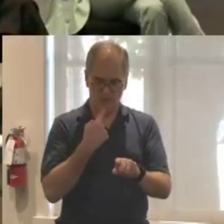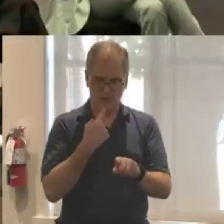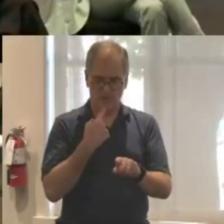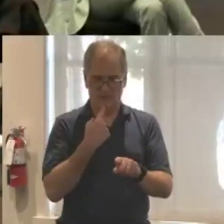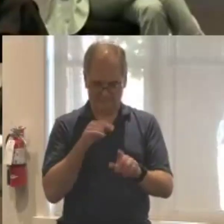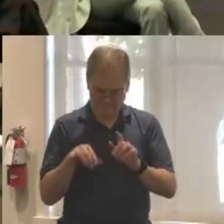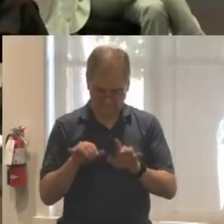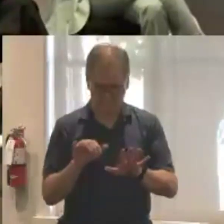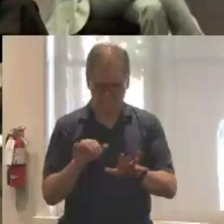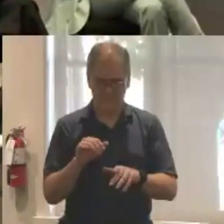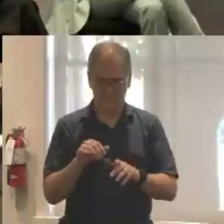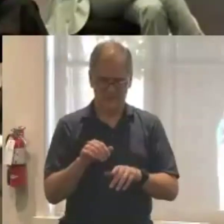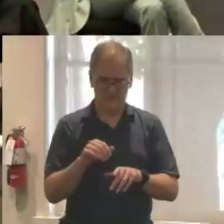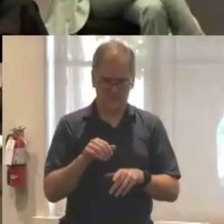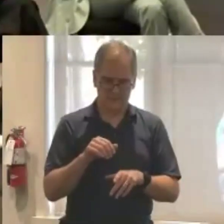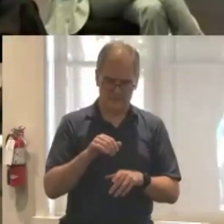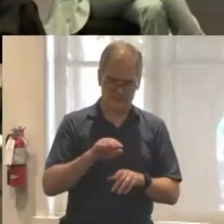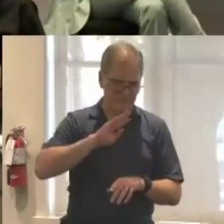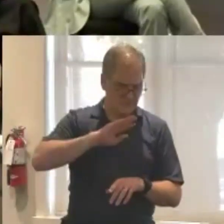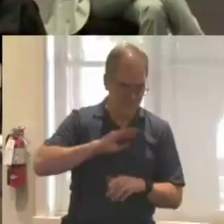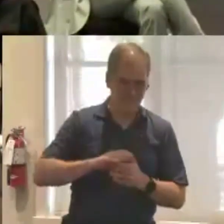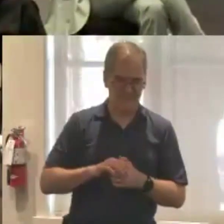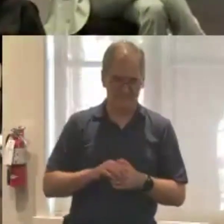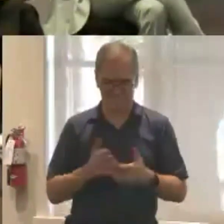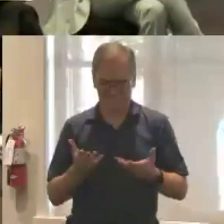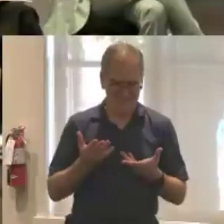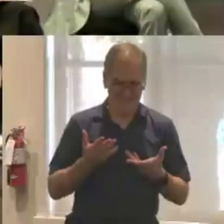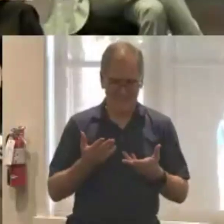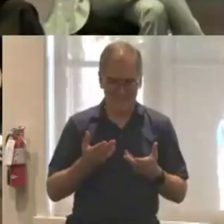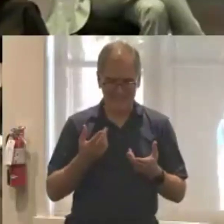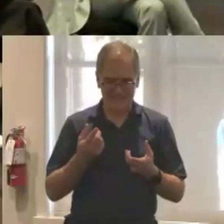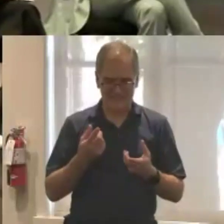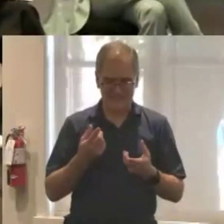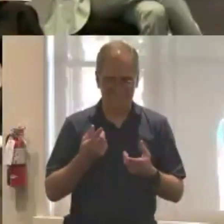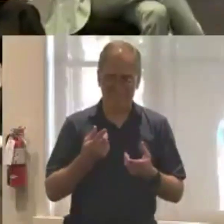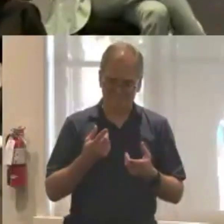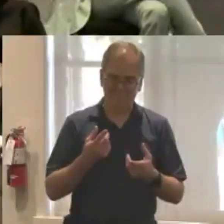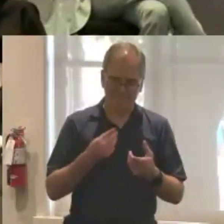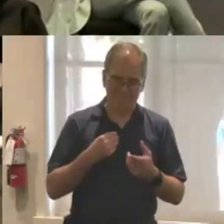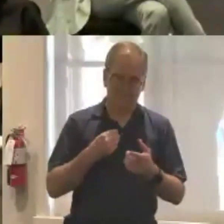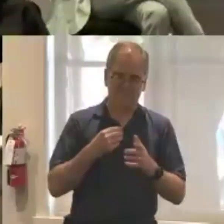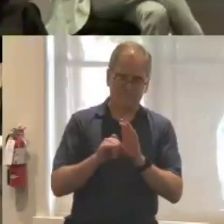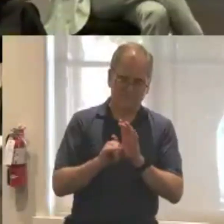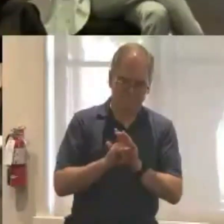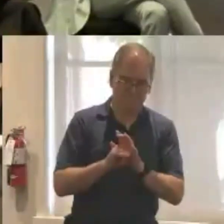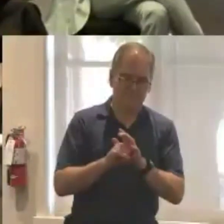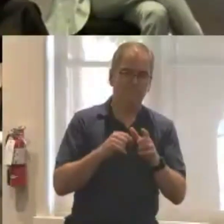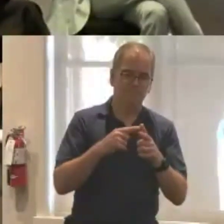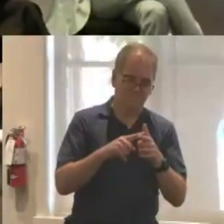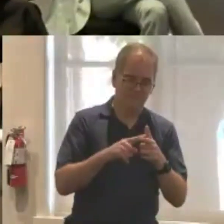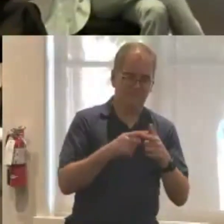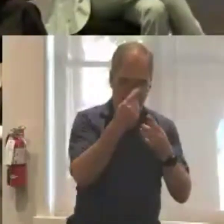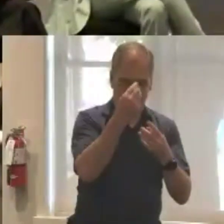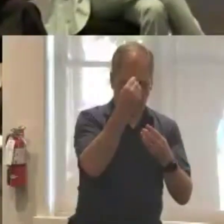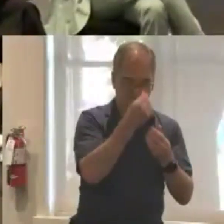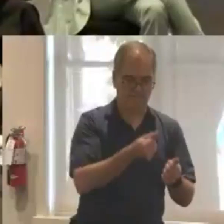and then dealing with how you remedy it. To set the context, so at FCJ, the week